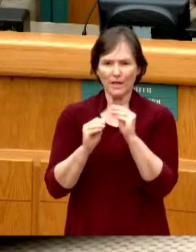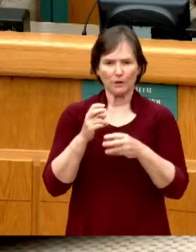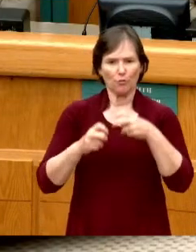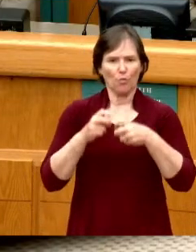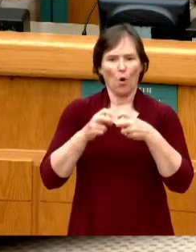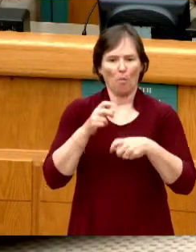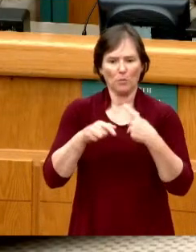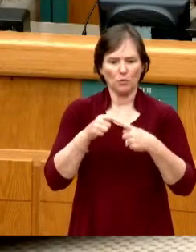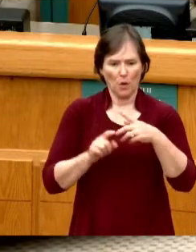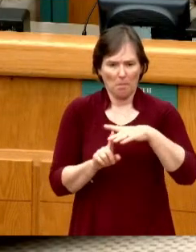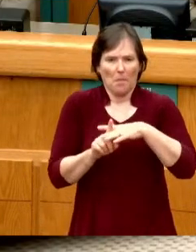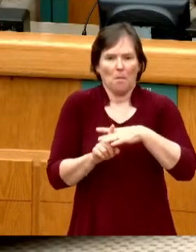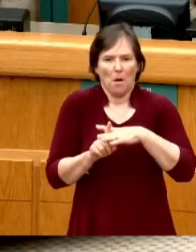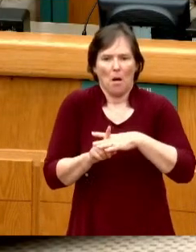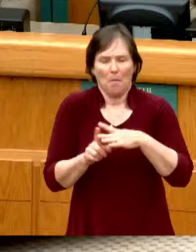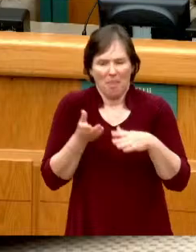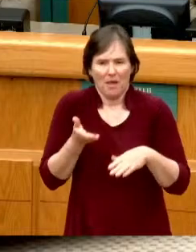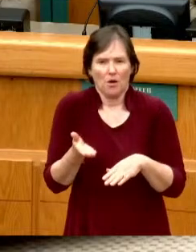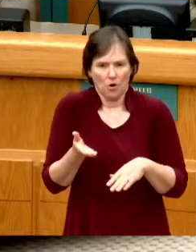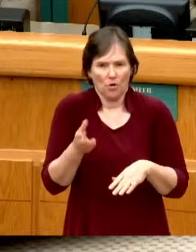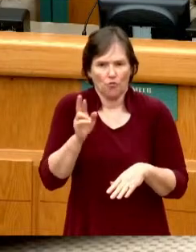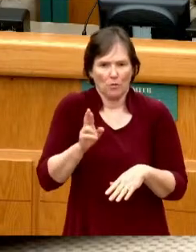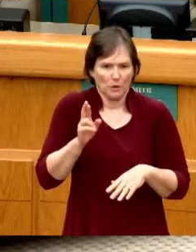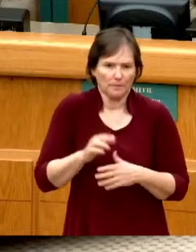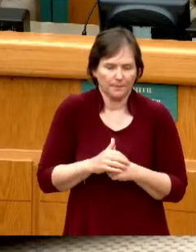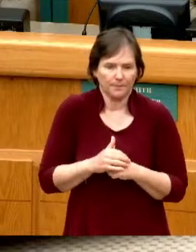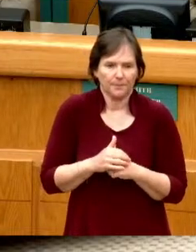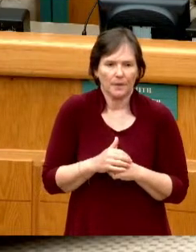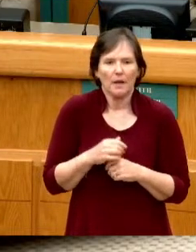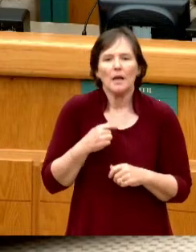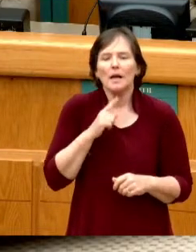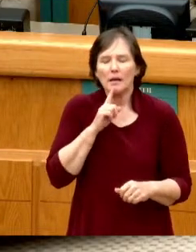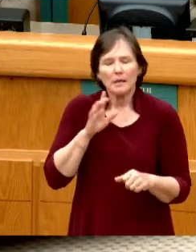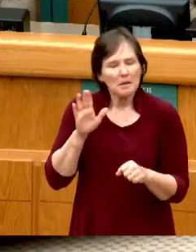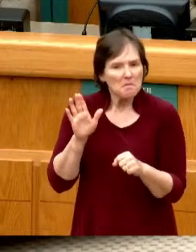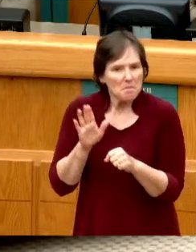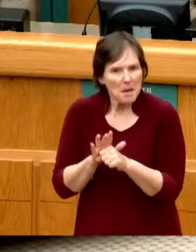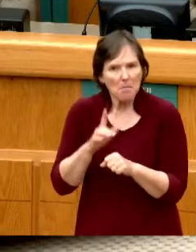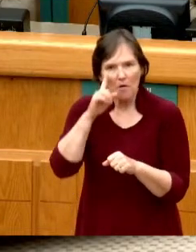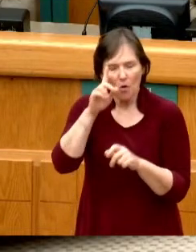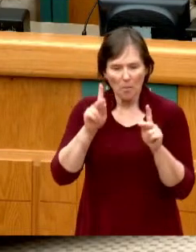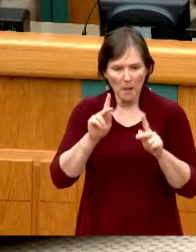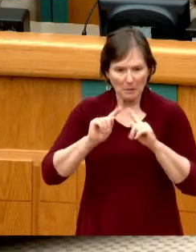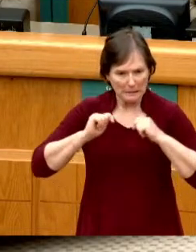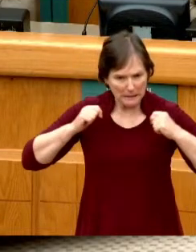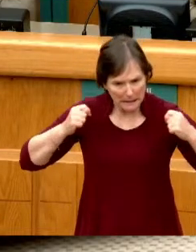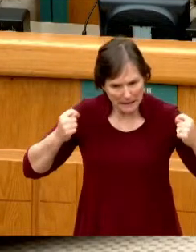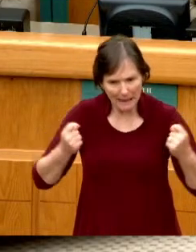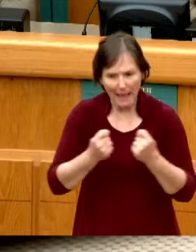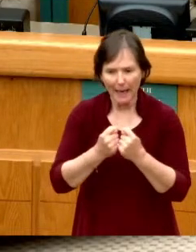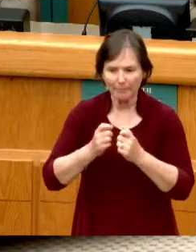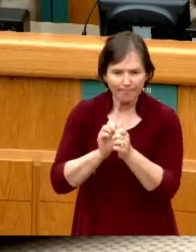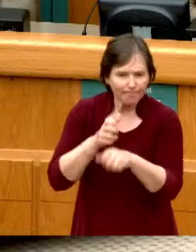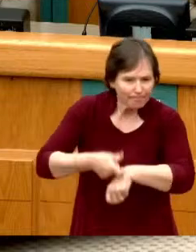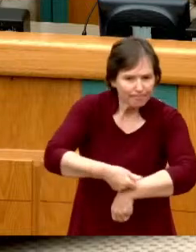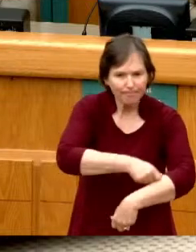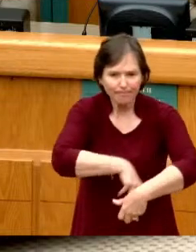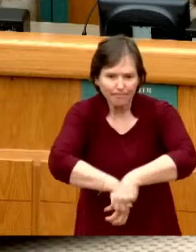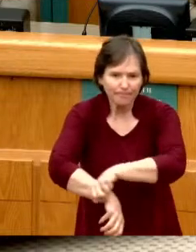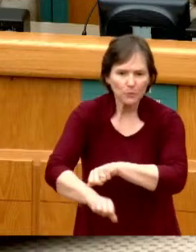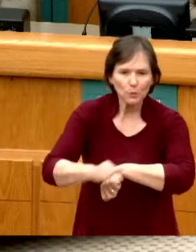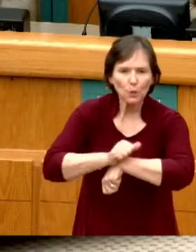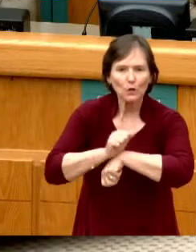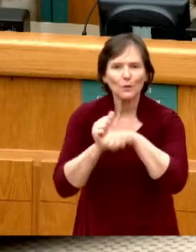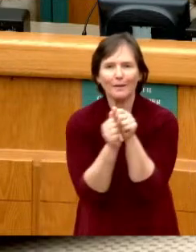site. And I'm committed to continuing to work together as a team to deliver great results. But I